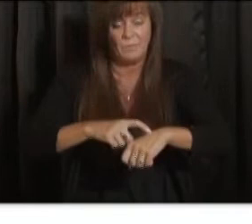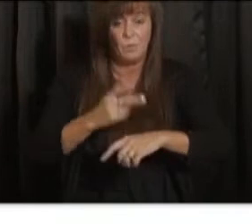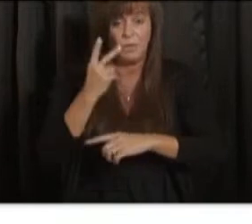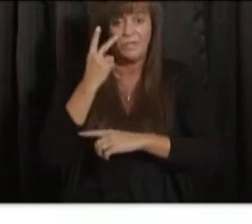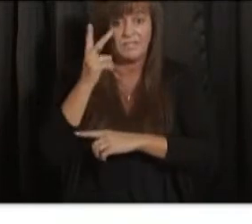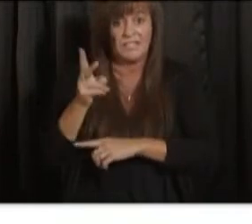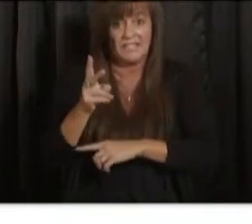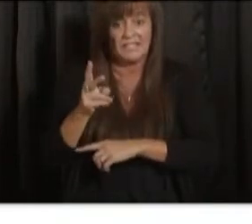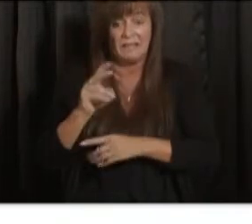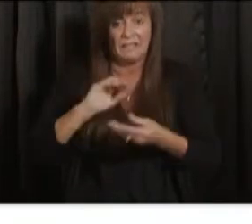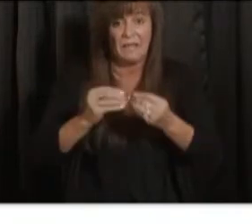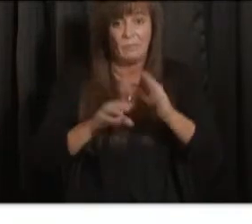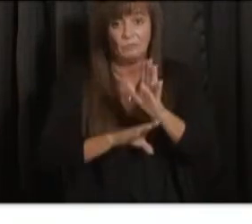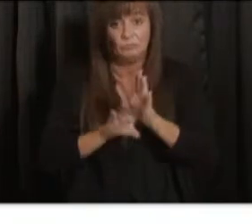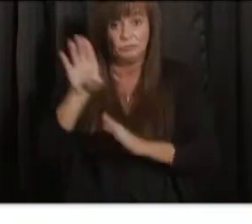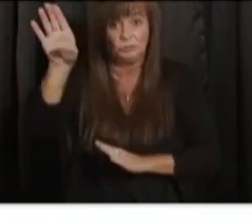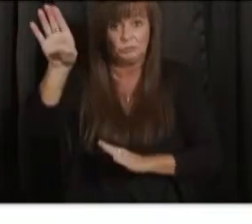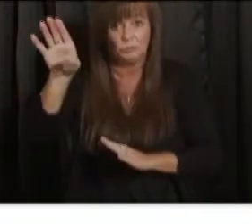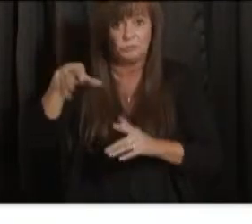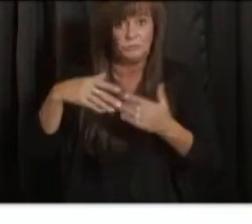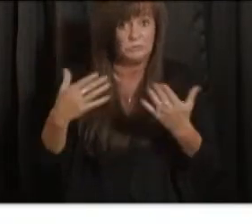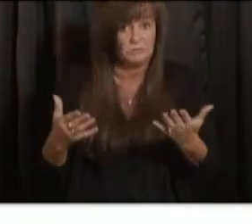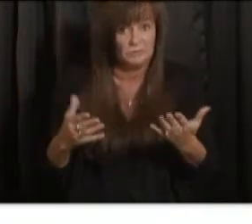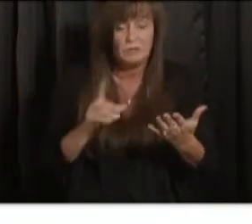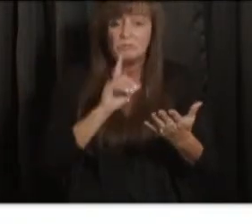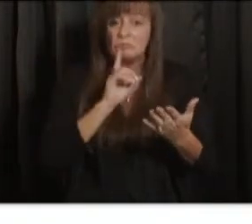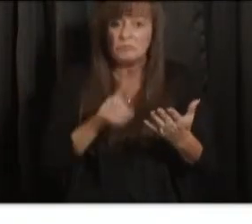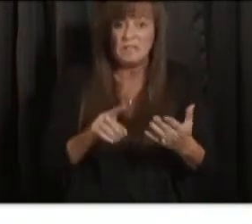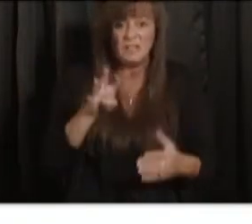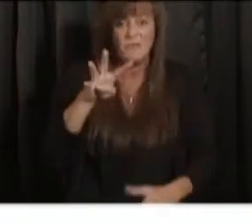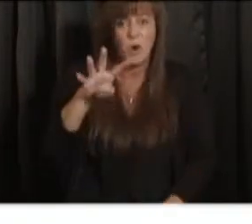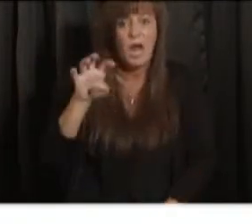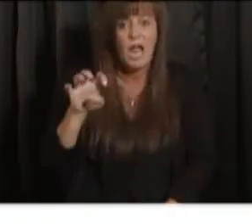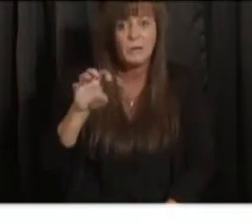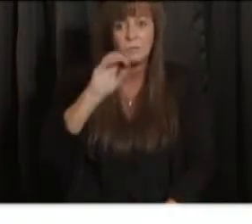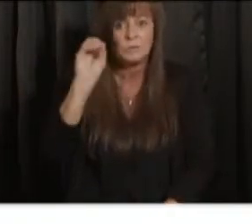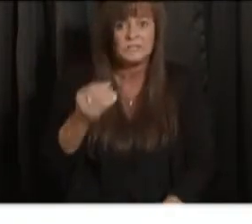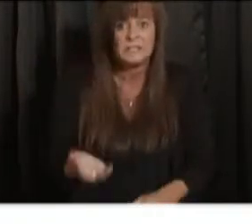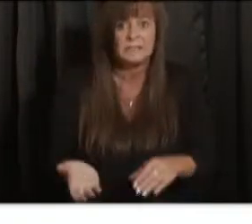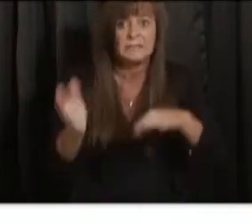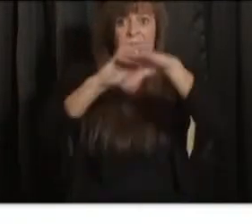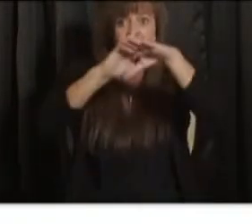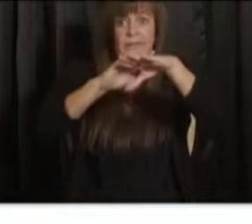have risen dramatically. As a matter of fact, it's been a 400%